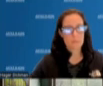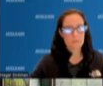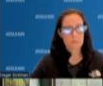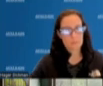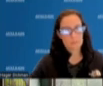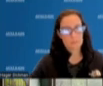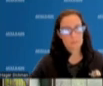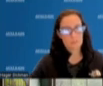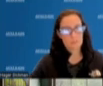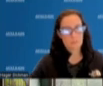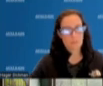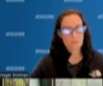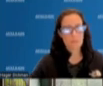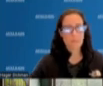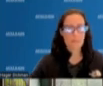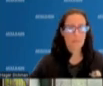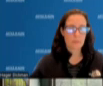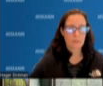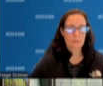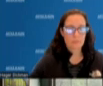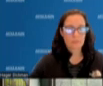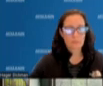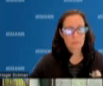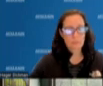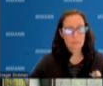and other congressional districts